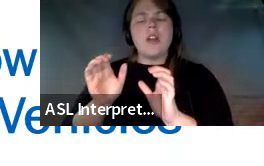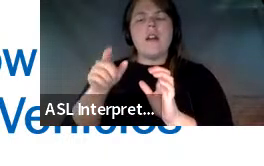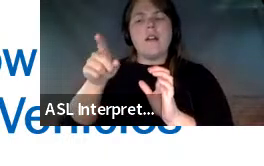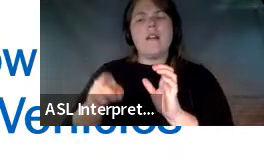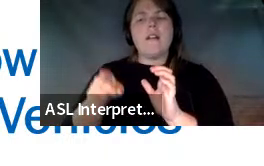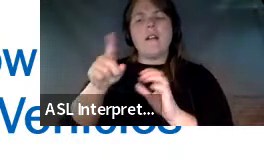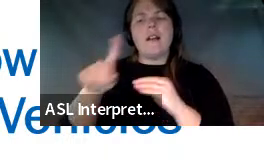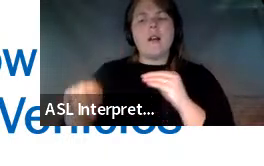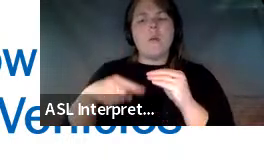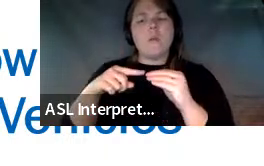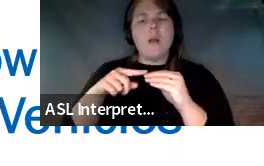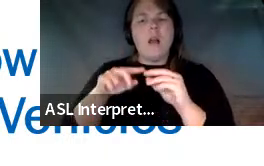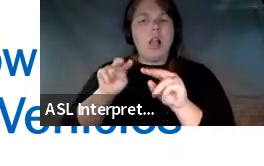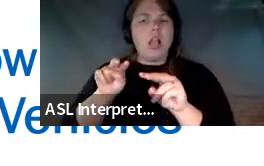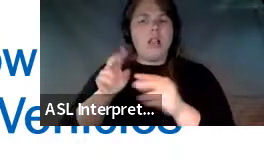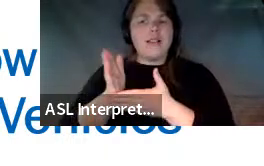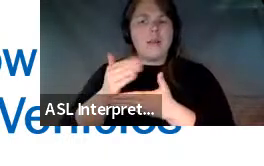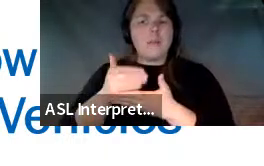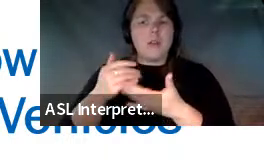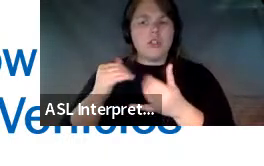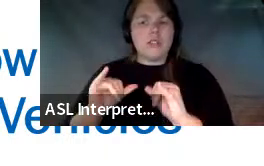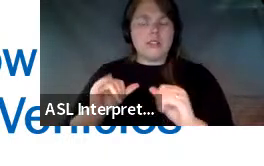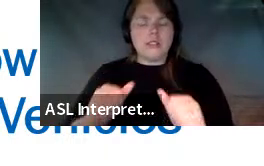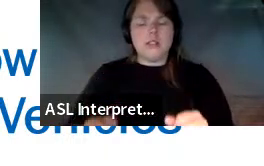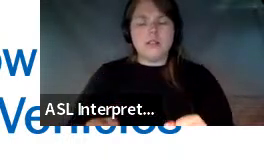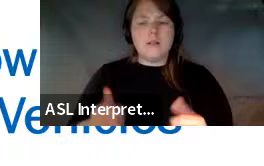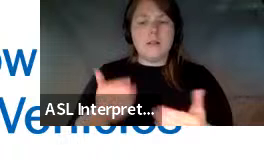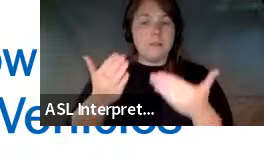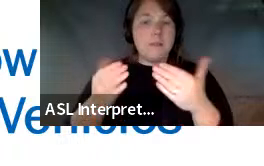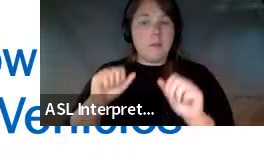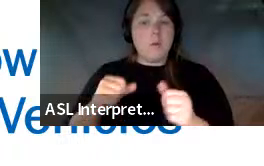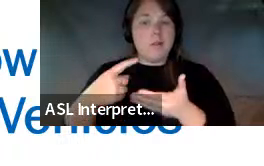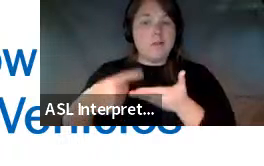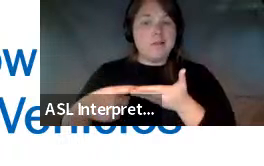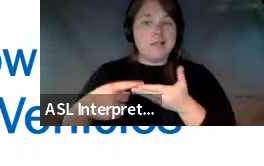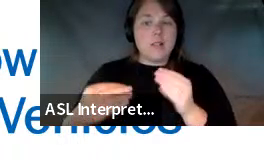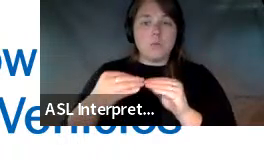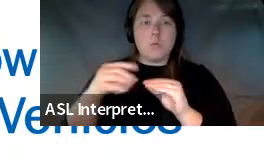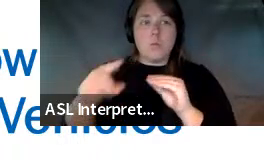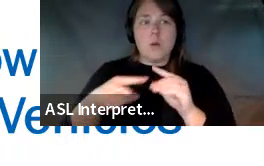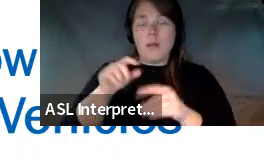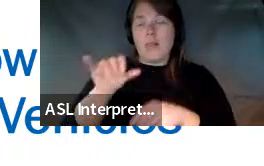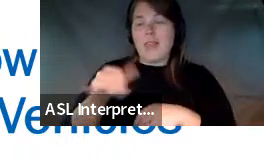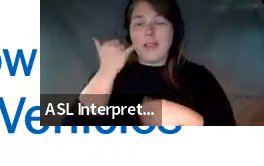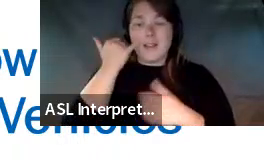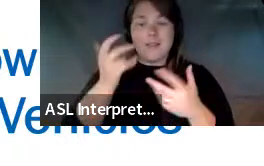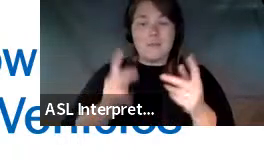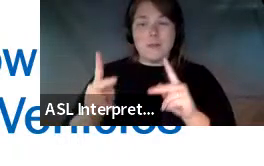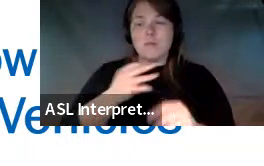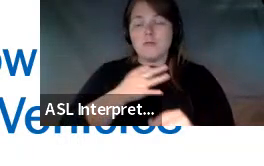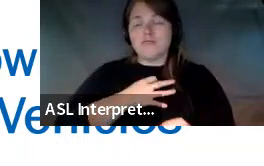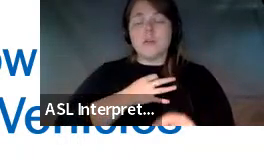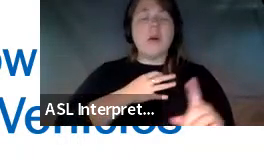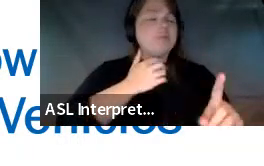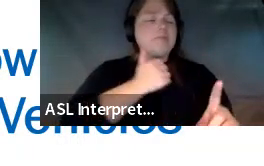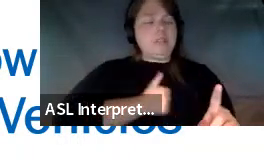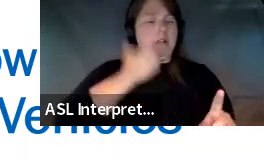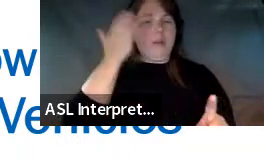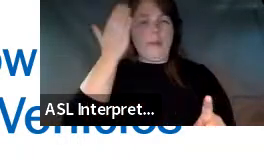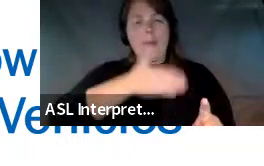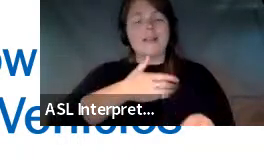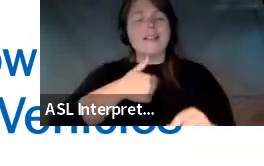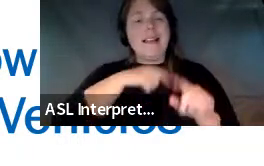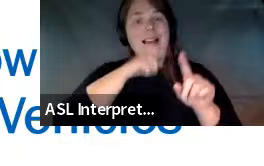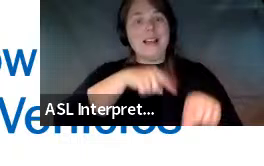looking at the budget still, so maybe we can talk a bit more about that if people Oh, want. sorry, I missed those. Sorry, I answered the one question